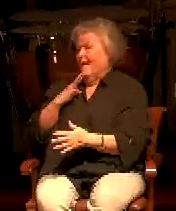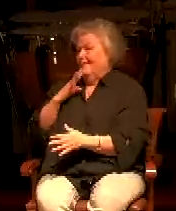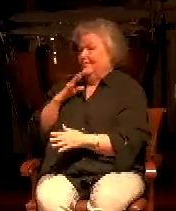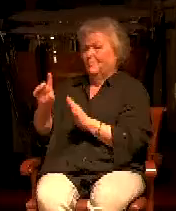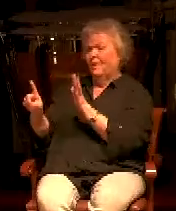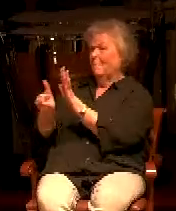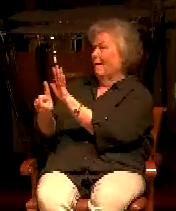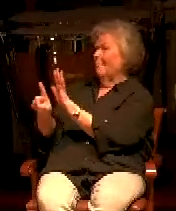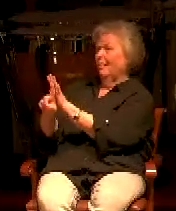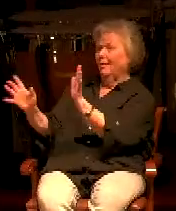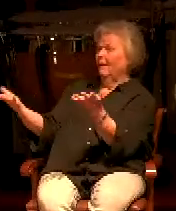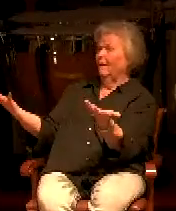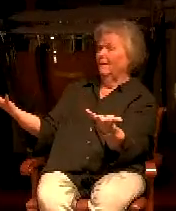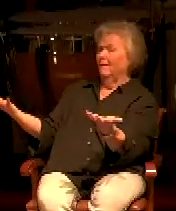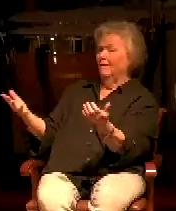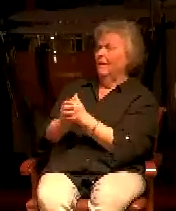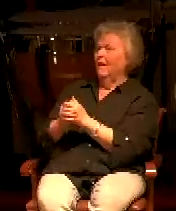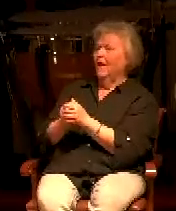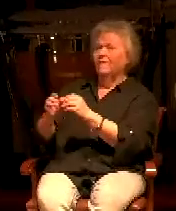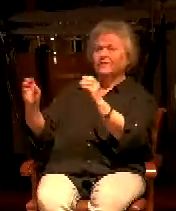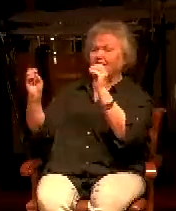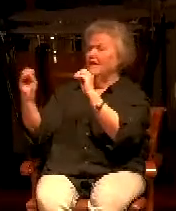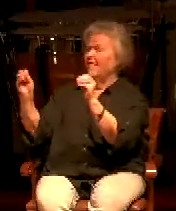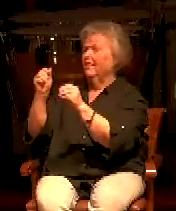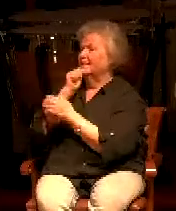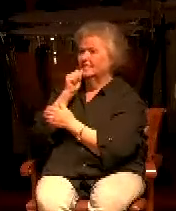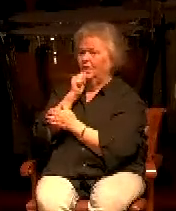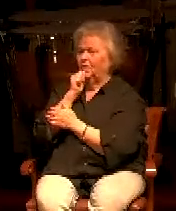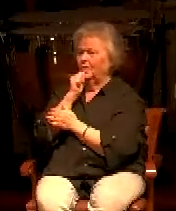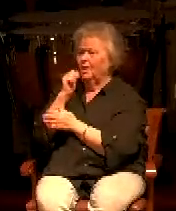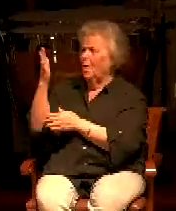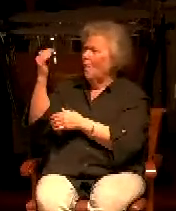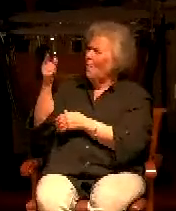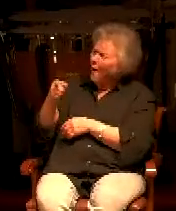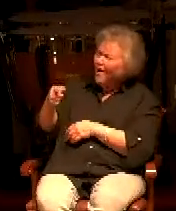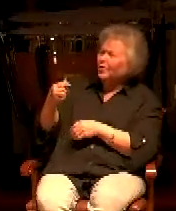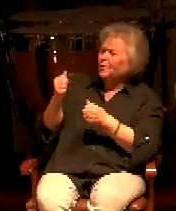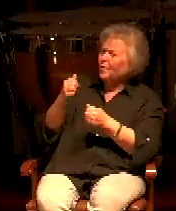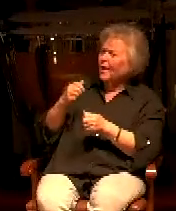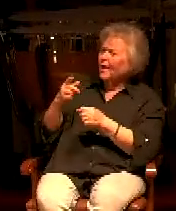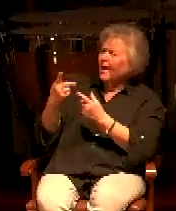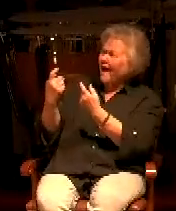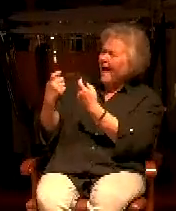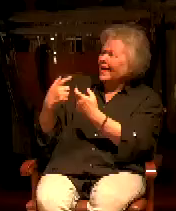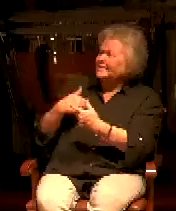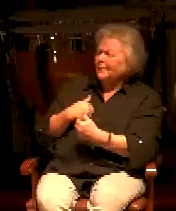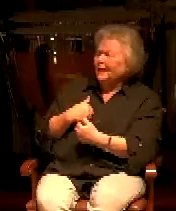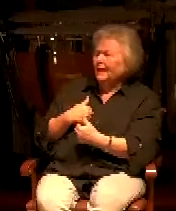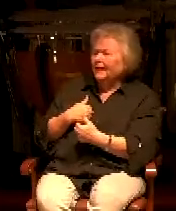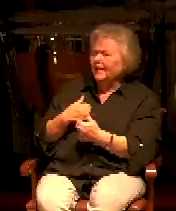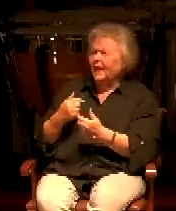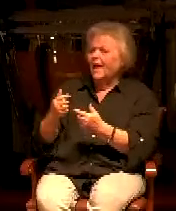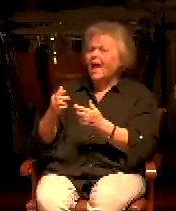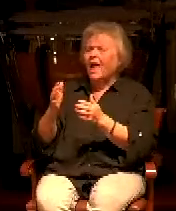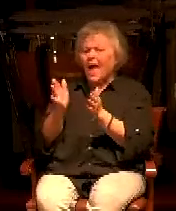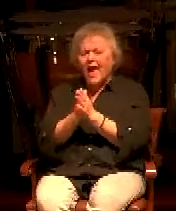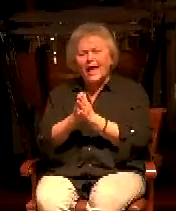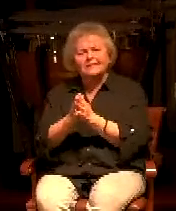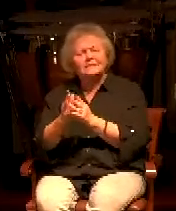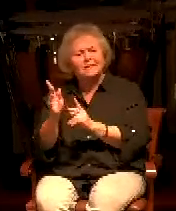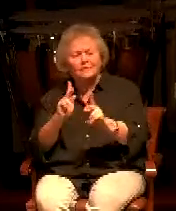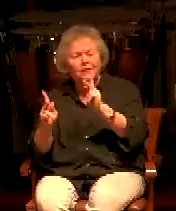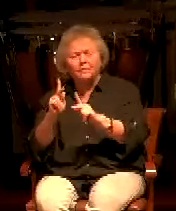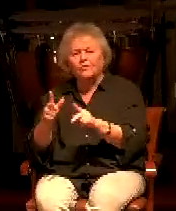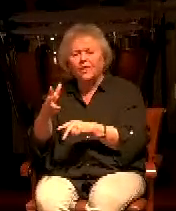come together. I have said nothing in secret. Why do you ask me? Ask those who have heard me what I said to them. They know what I